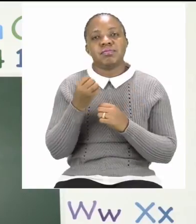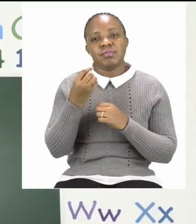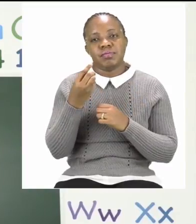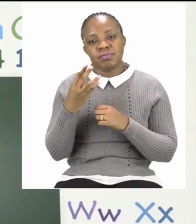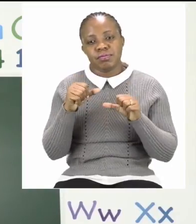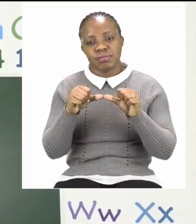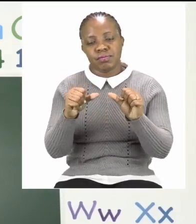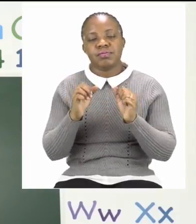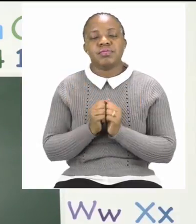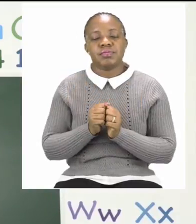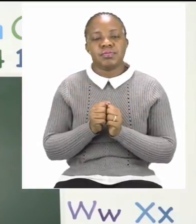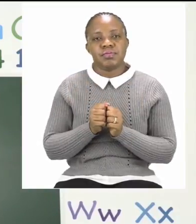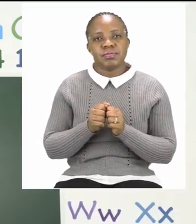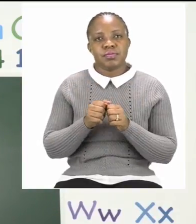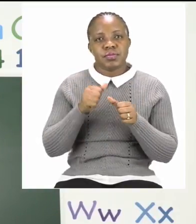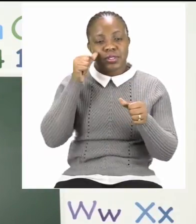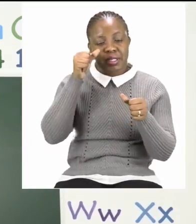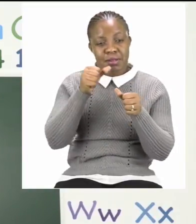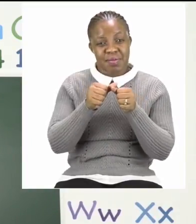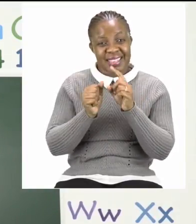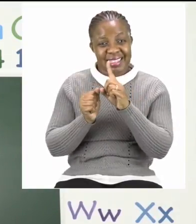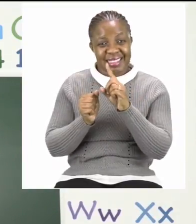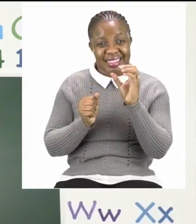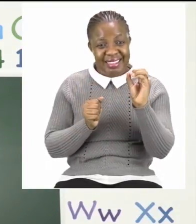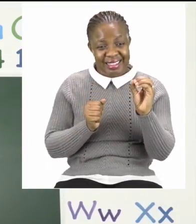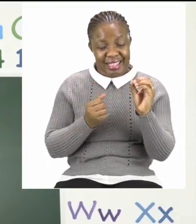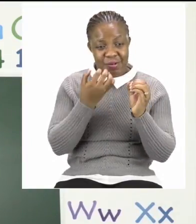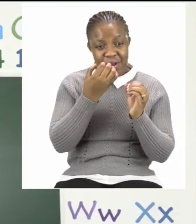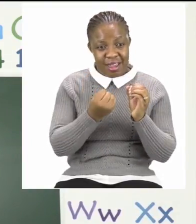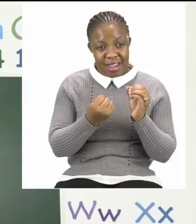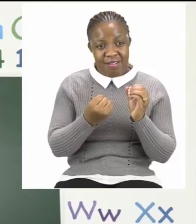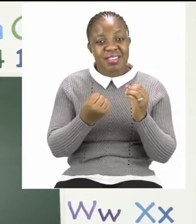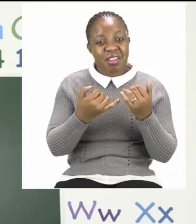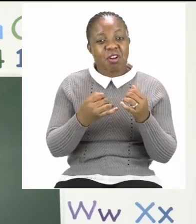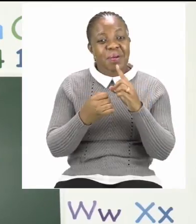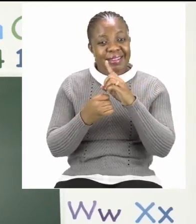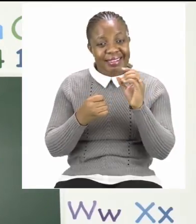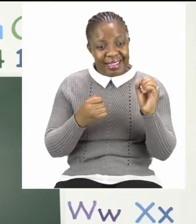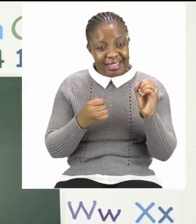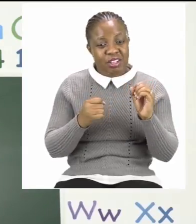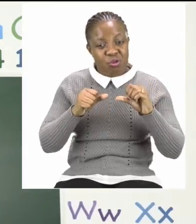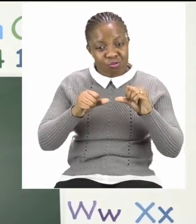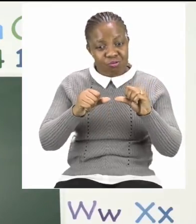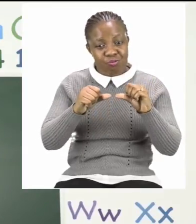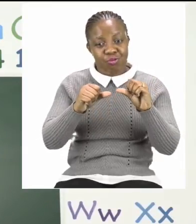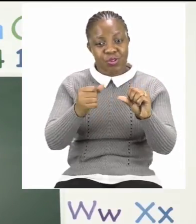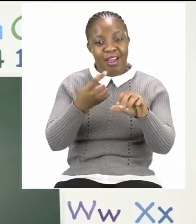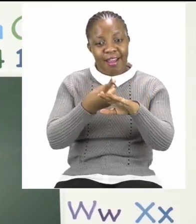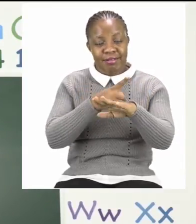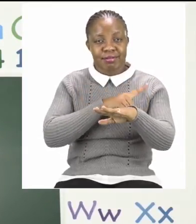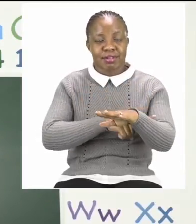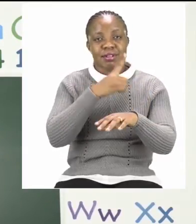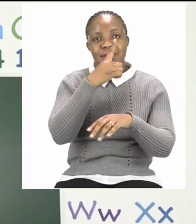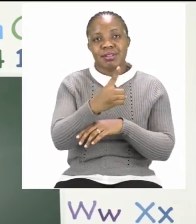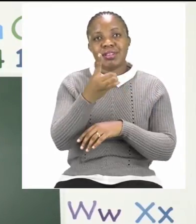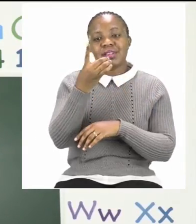17. Remember, we have been given 10, so we need to count on to the next number, which is 11,